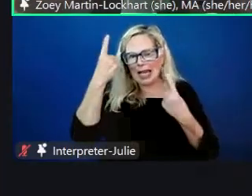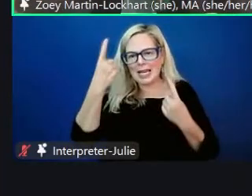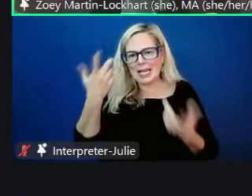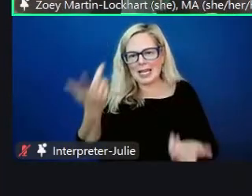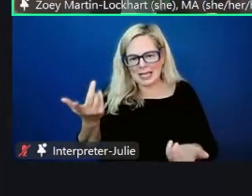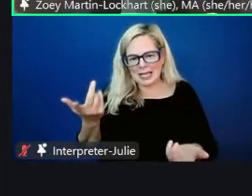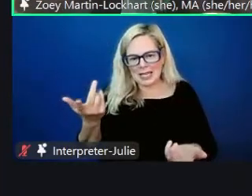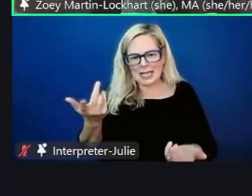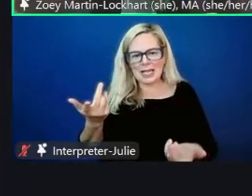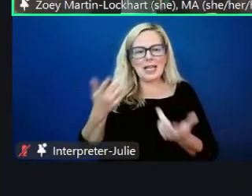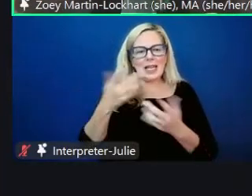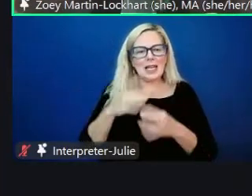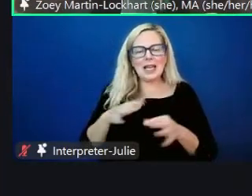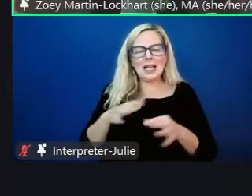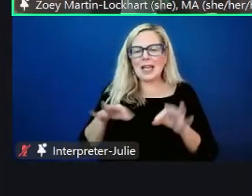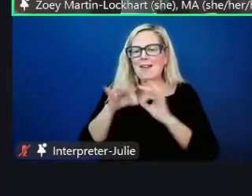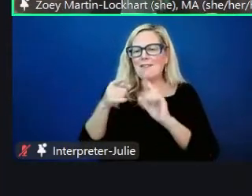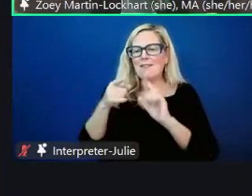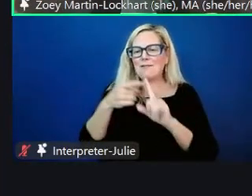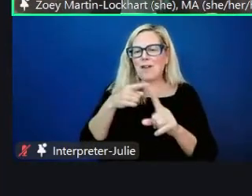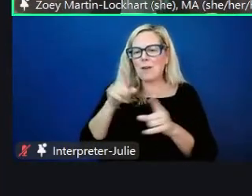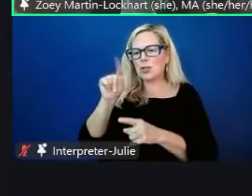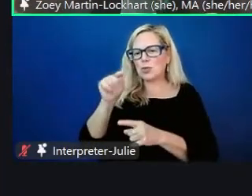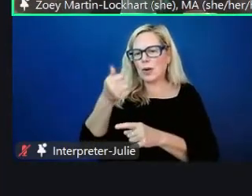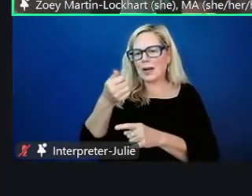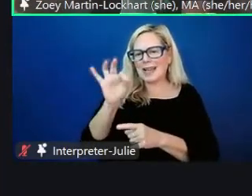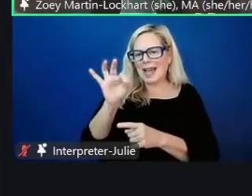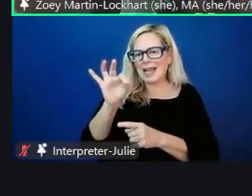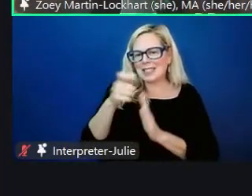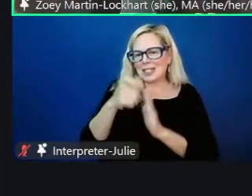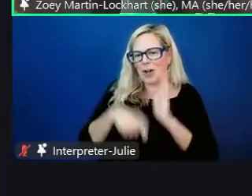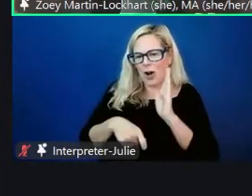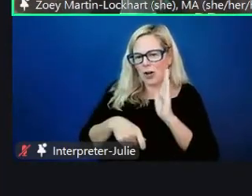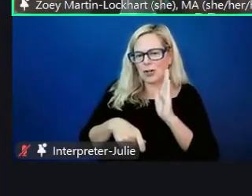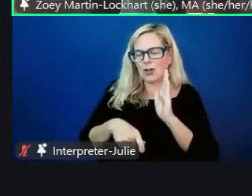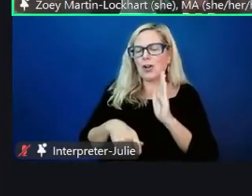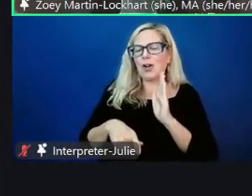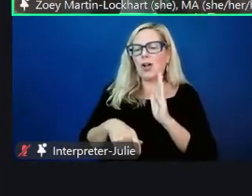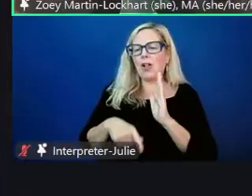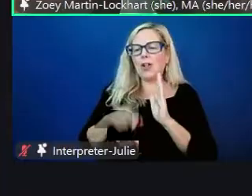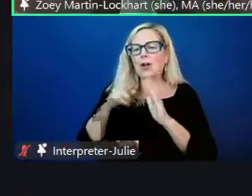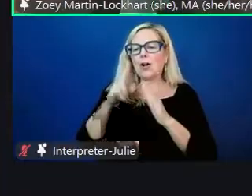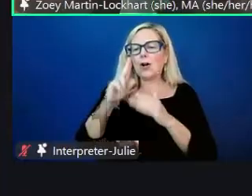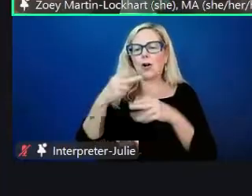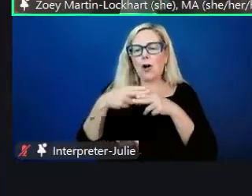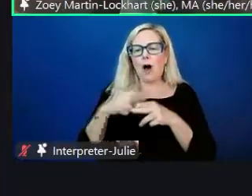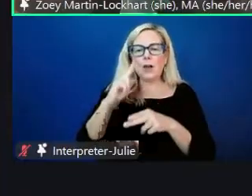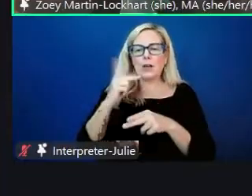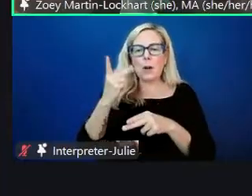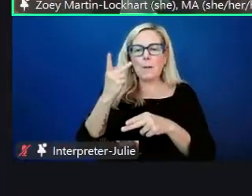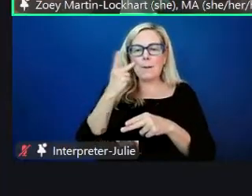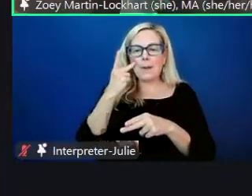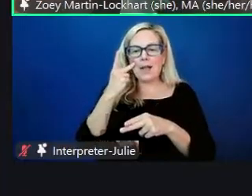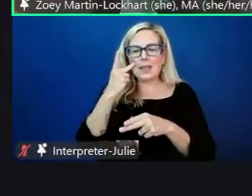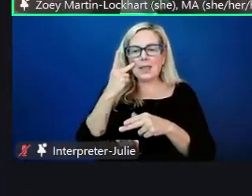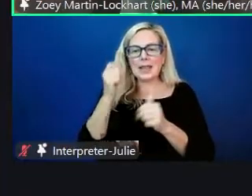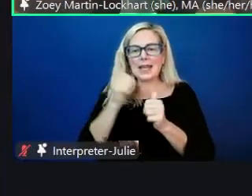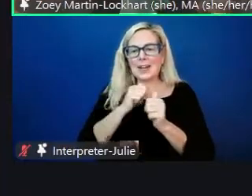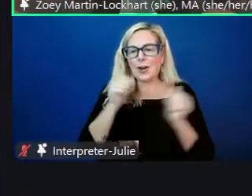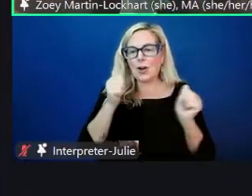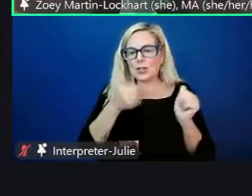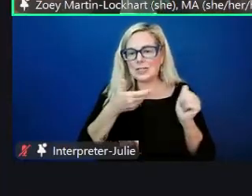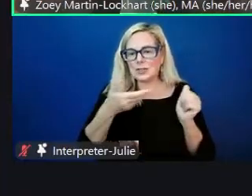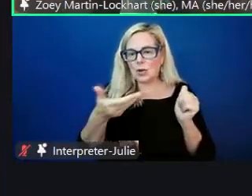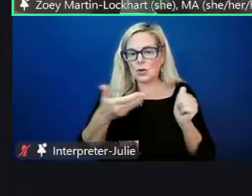Jain's 2019 article, Political Disclosure. And belonging is supported by,